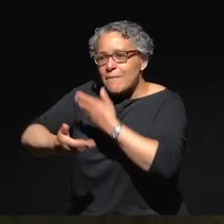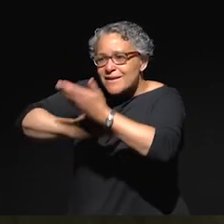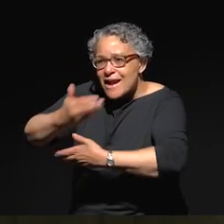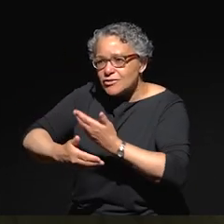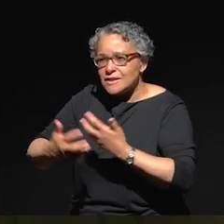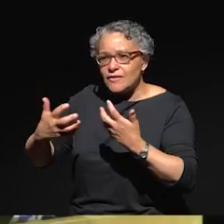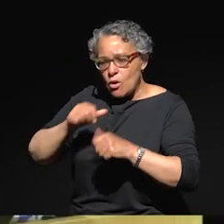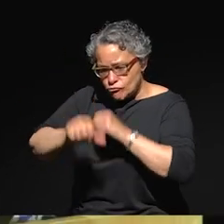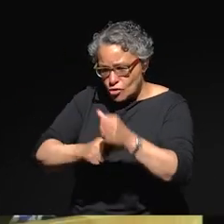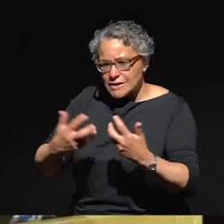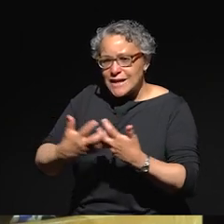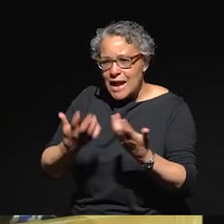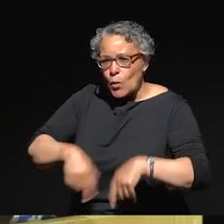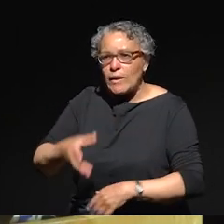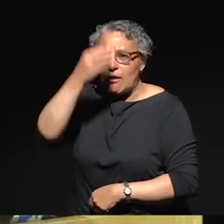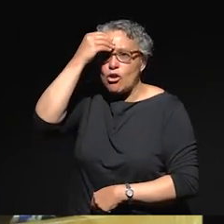of learning.